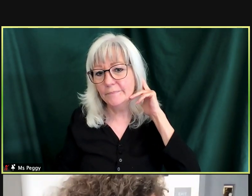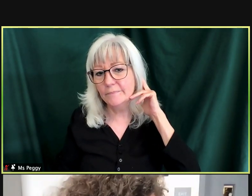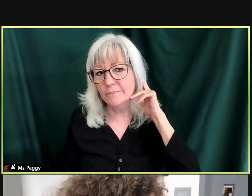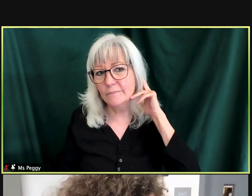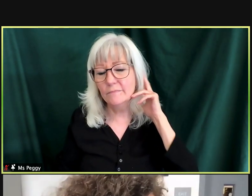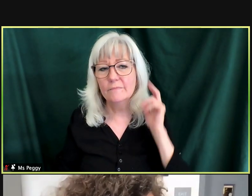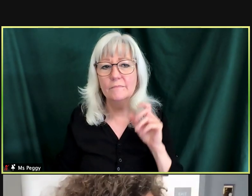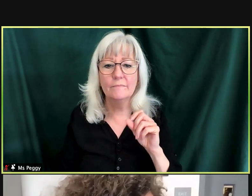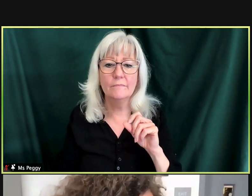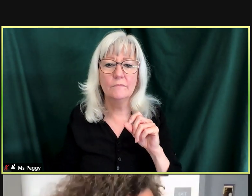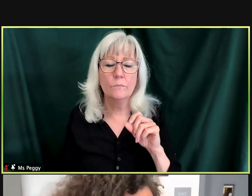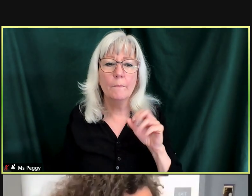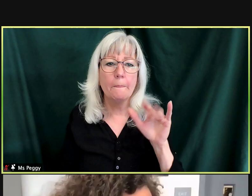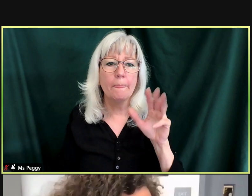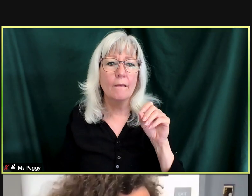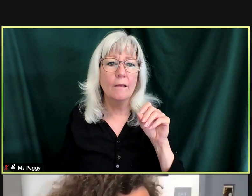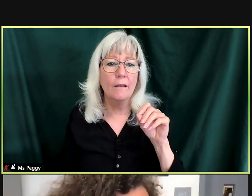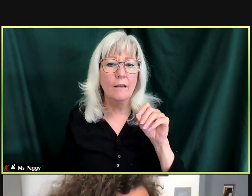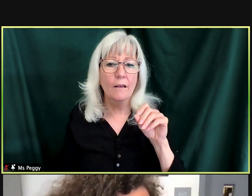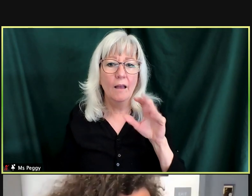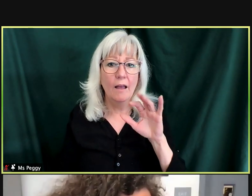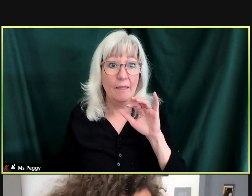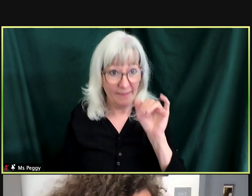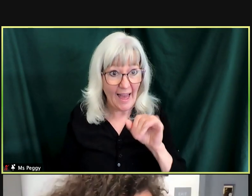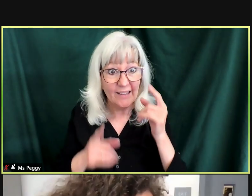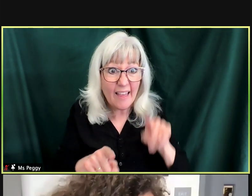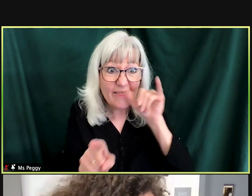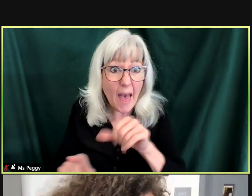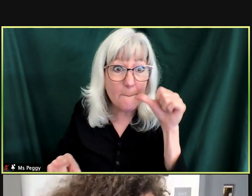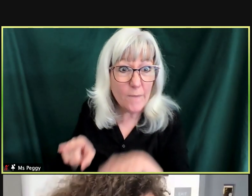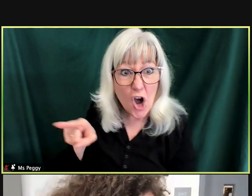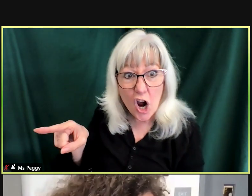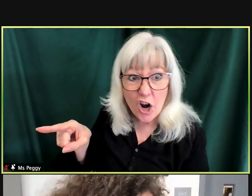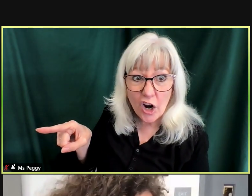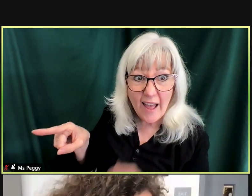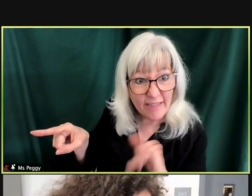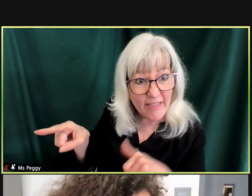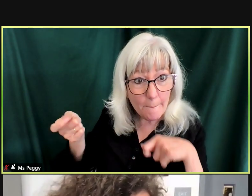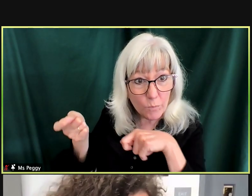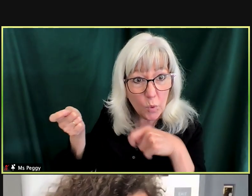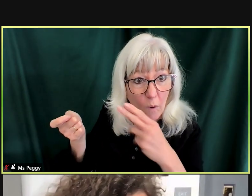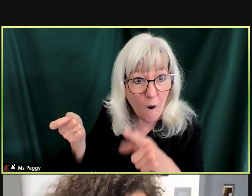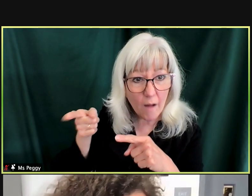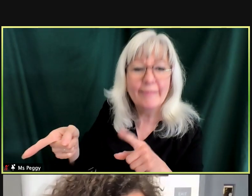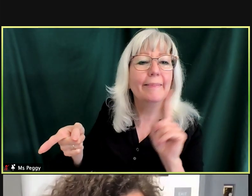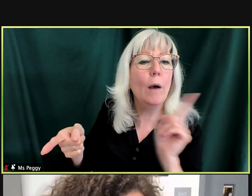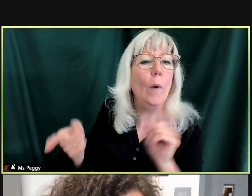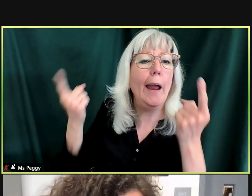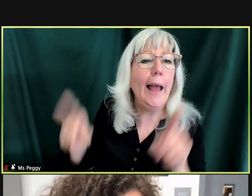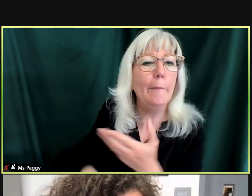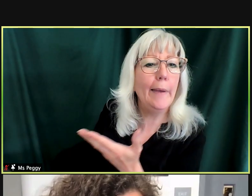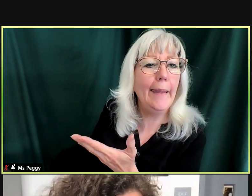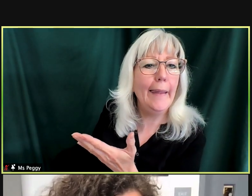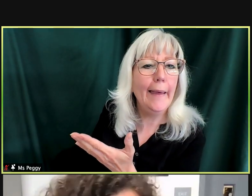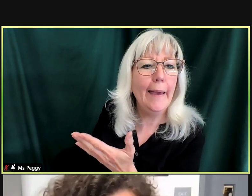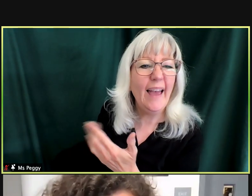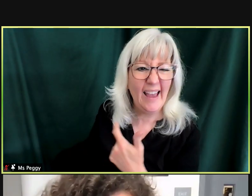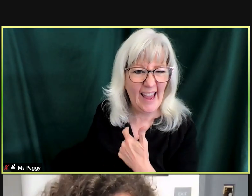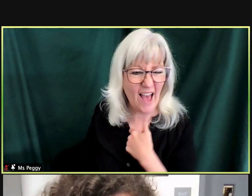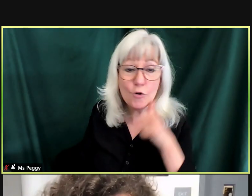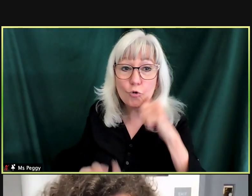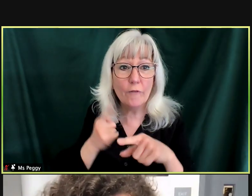And this is where all the drama went down at this particular pool hall. He had like a